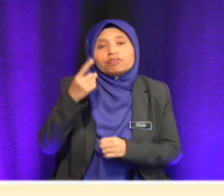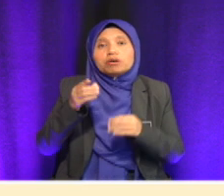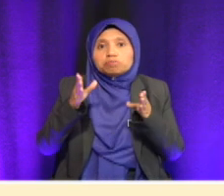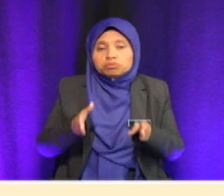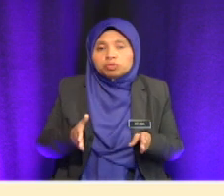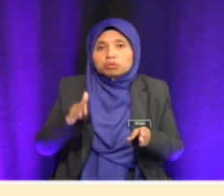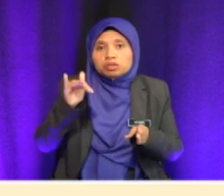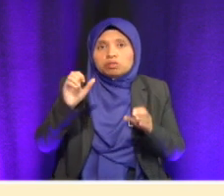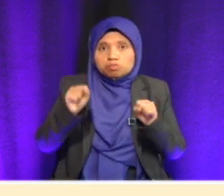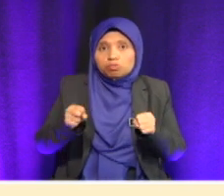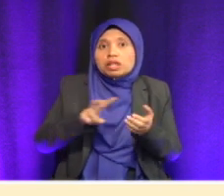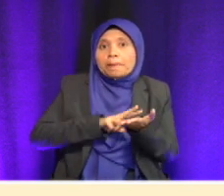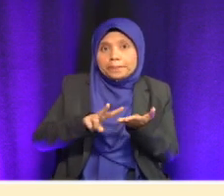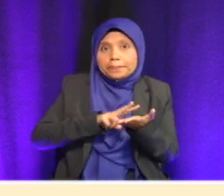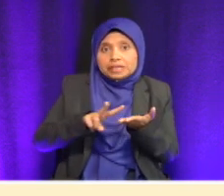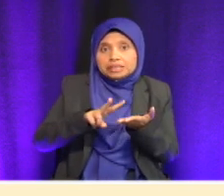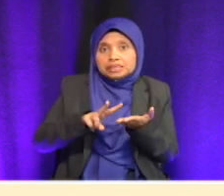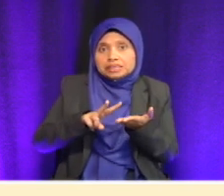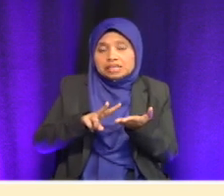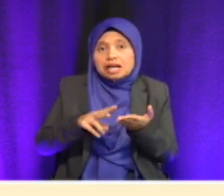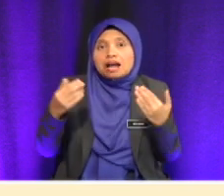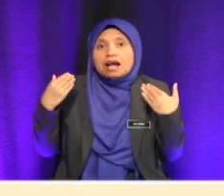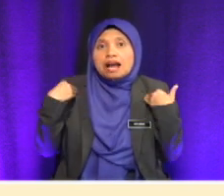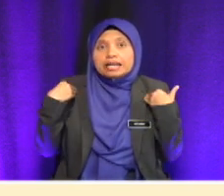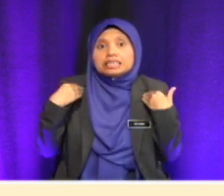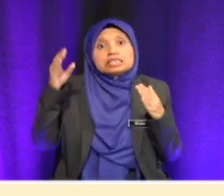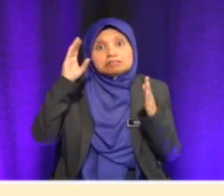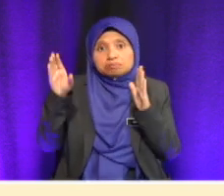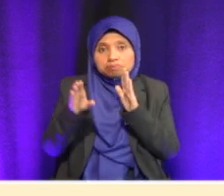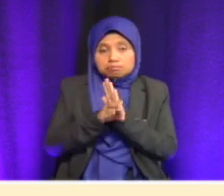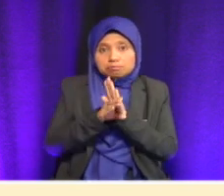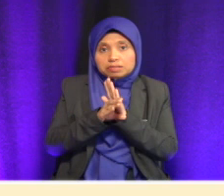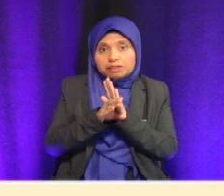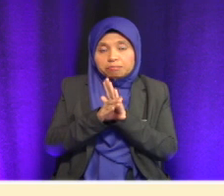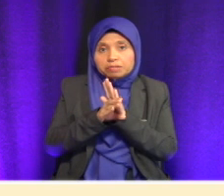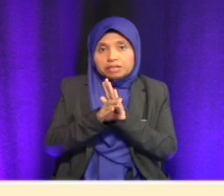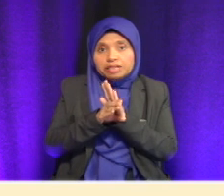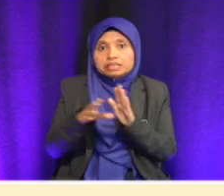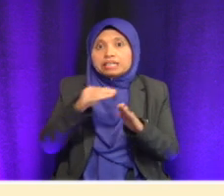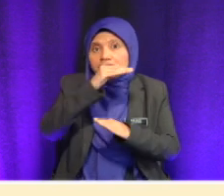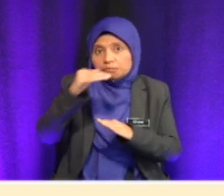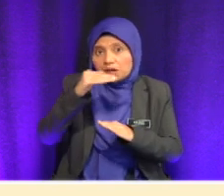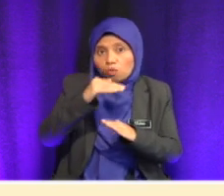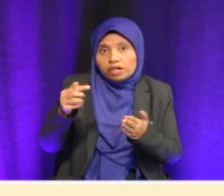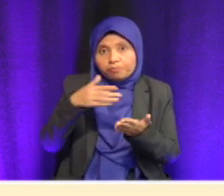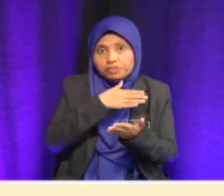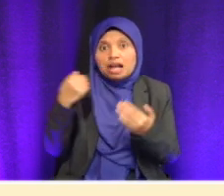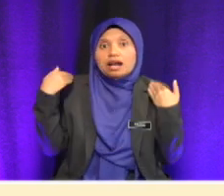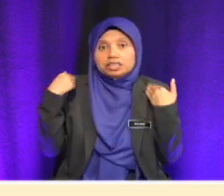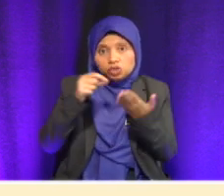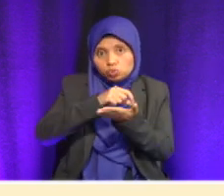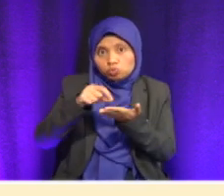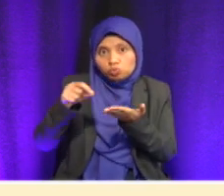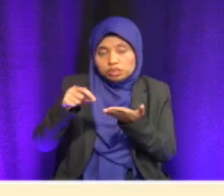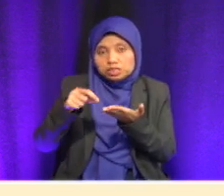articles better. Right. They also put illustration or pictures for both articles in order to help students to understand what the article is